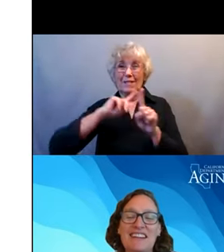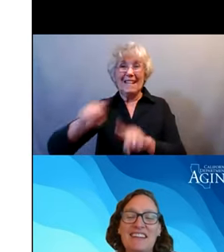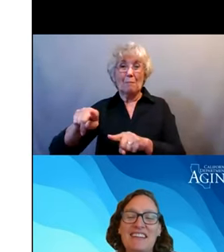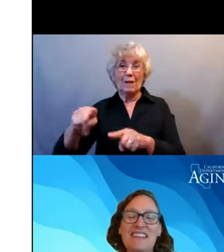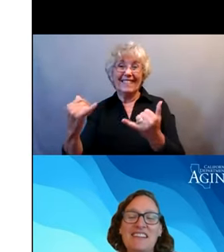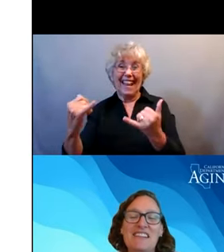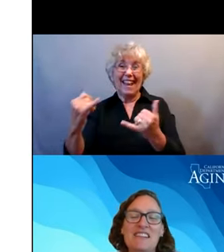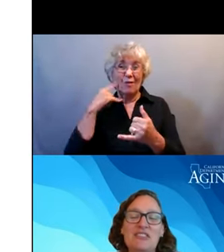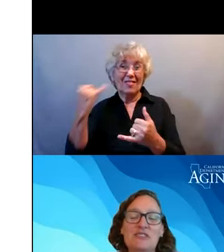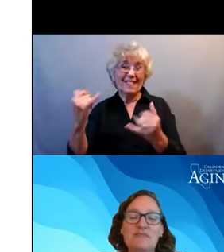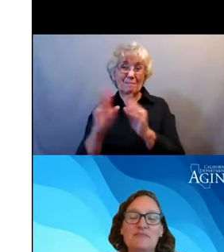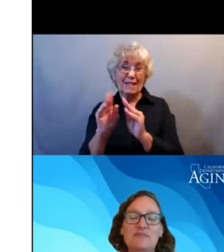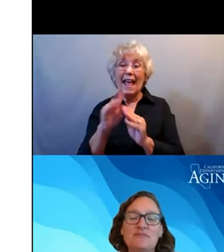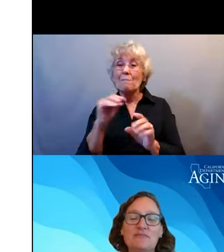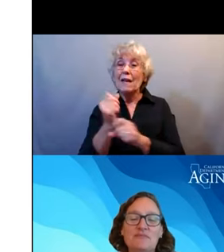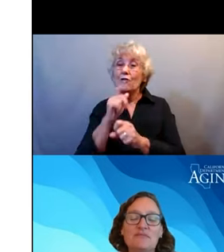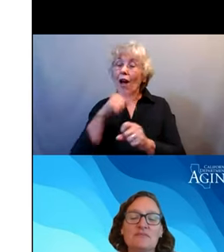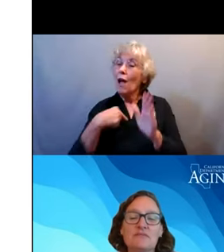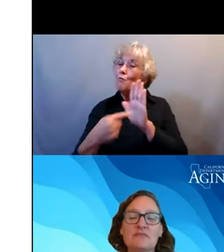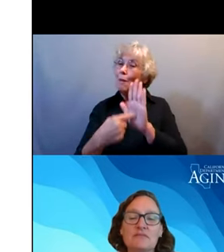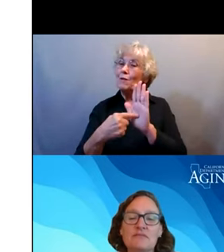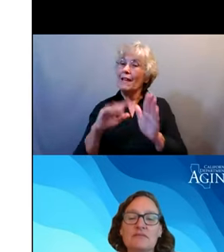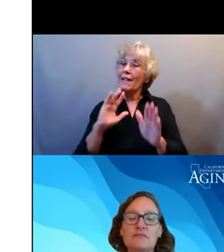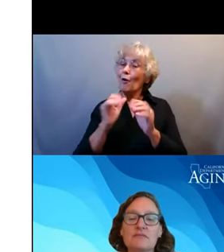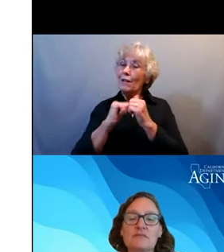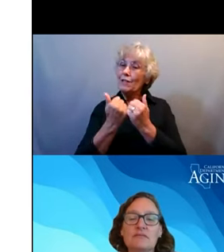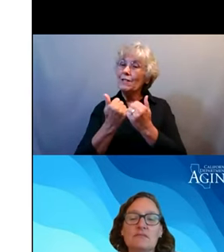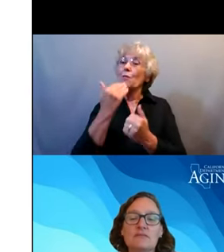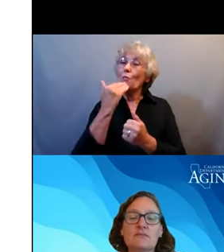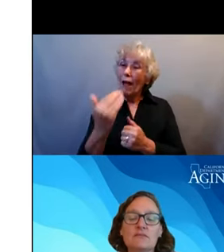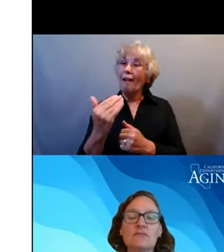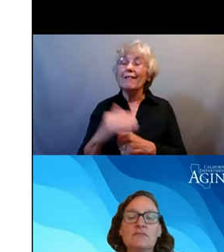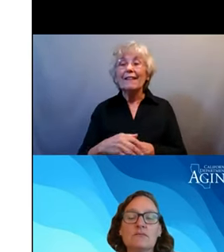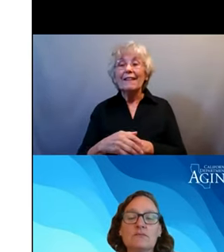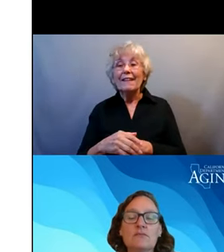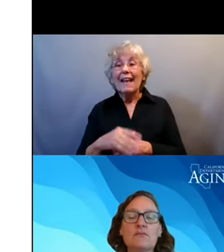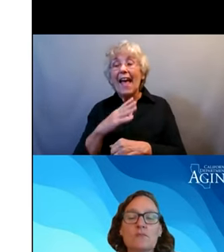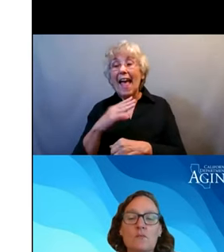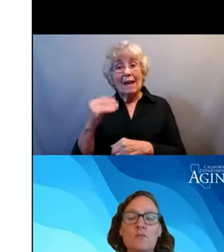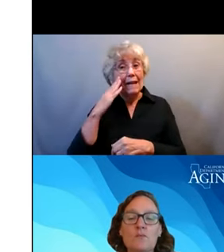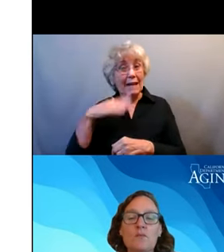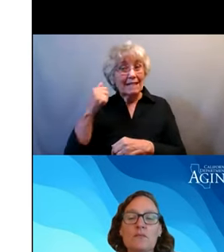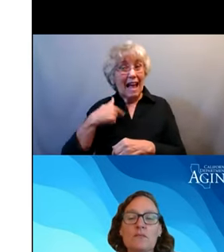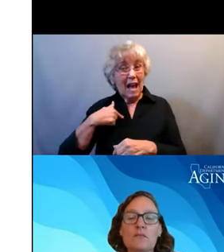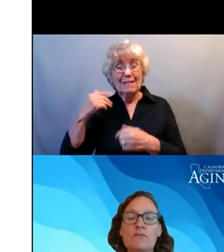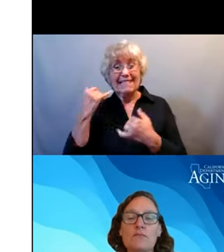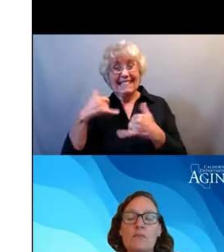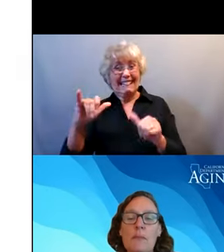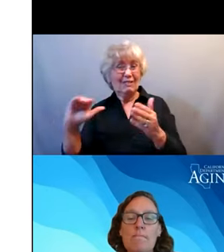I represented our agency well, and really here at this point, because I am so new, my apologies,